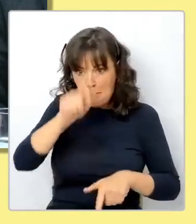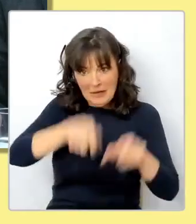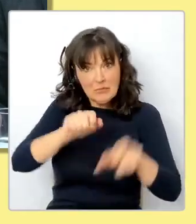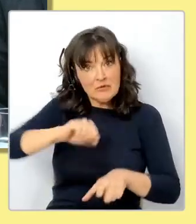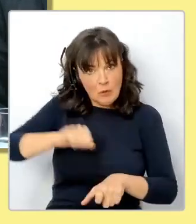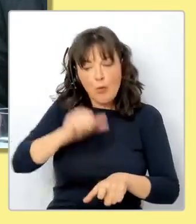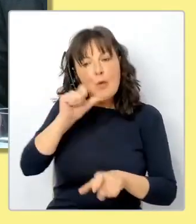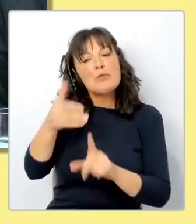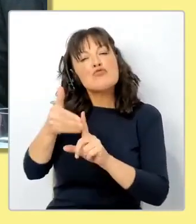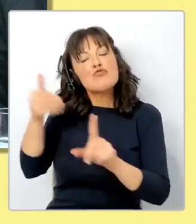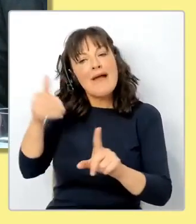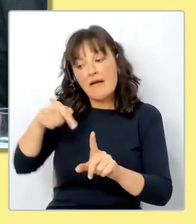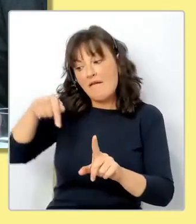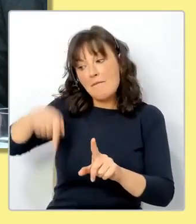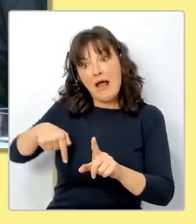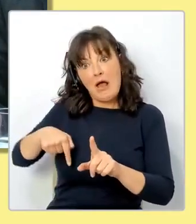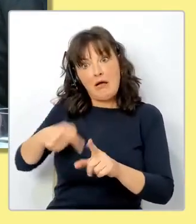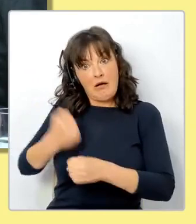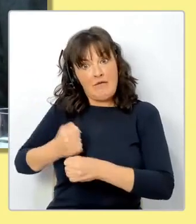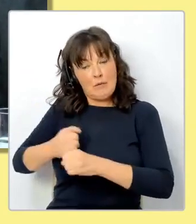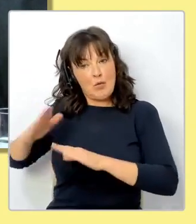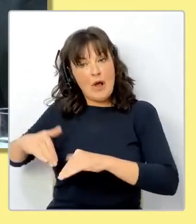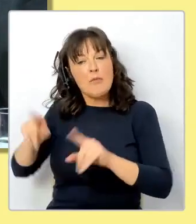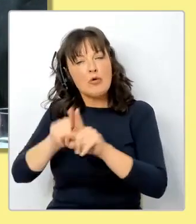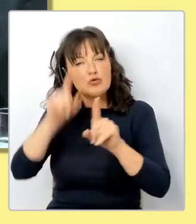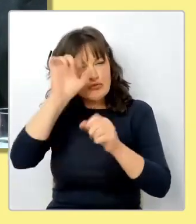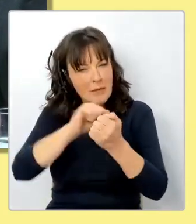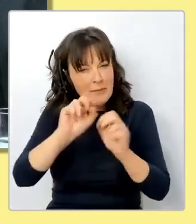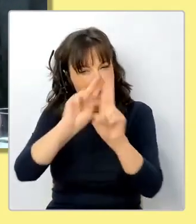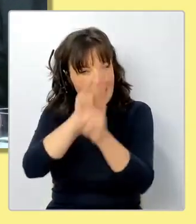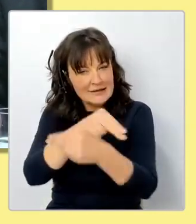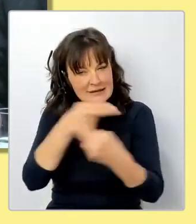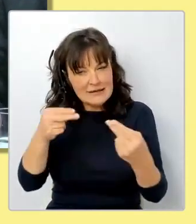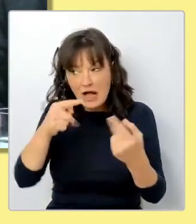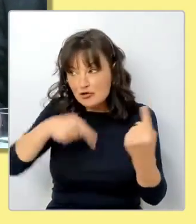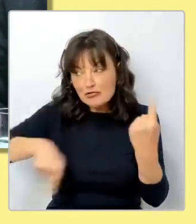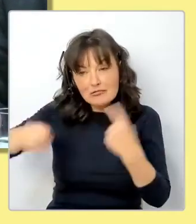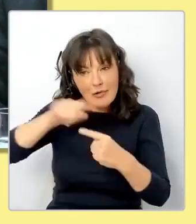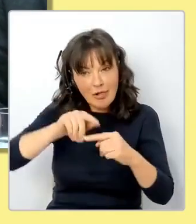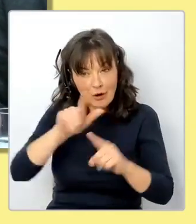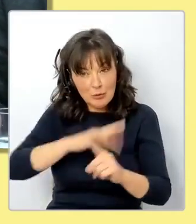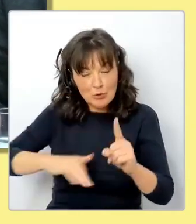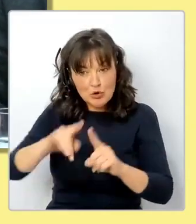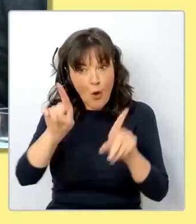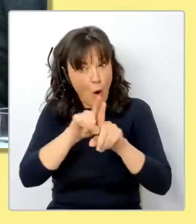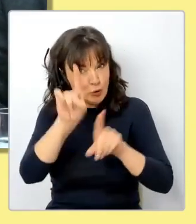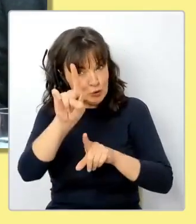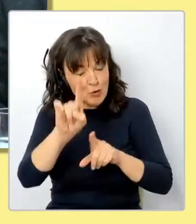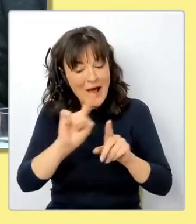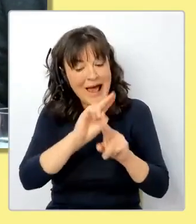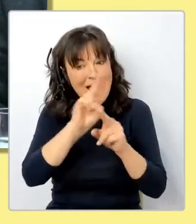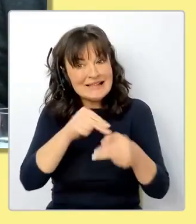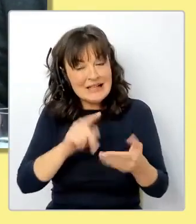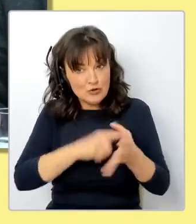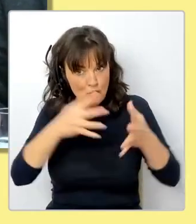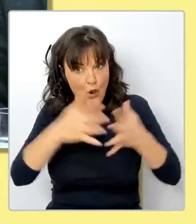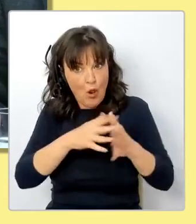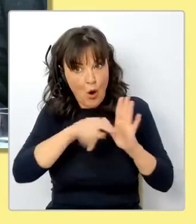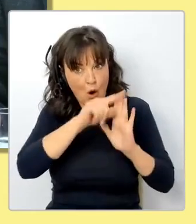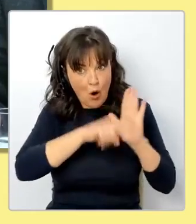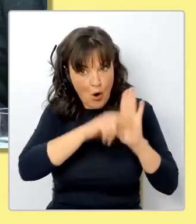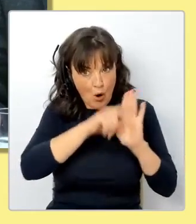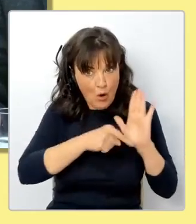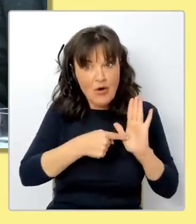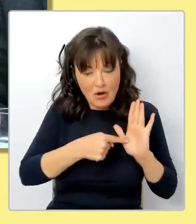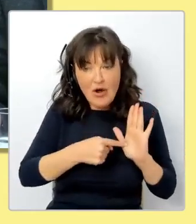the international community. And we must also remember that international law is very pragmatic on this point. I studied international relations and